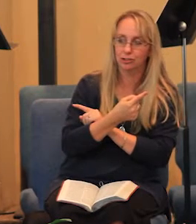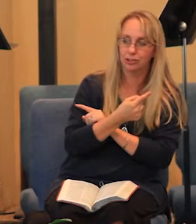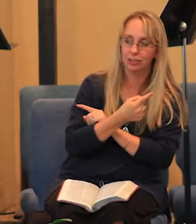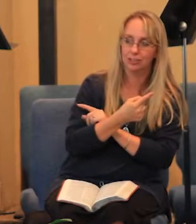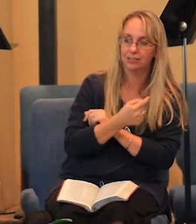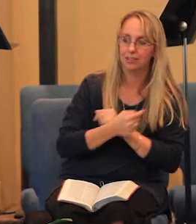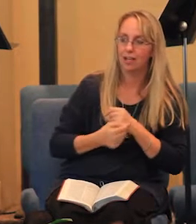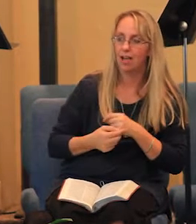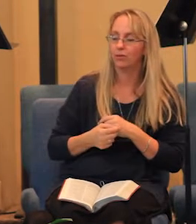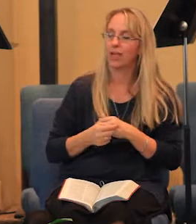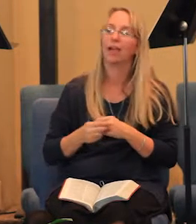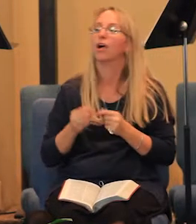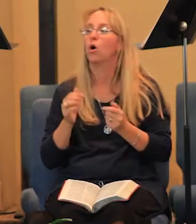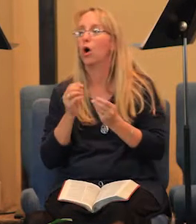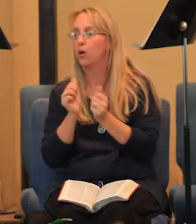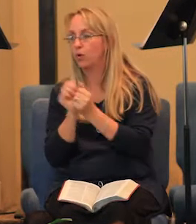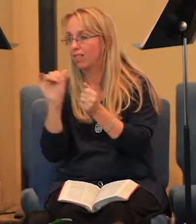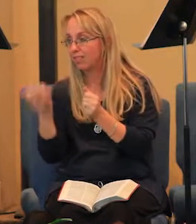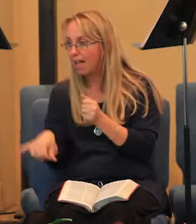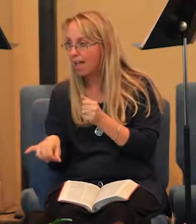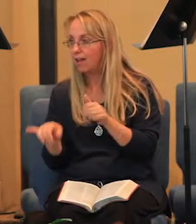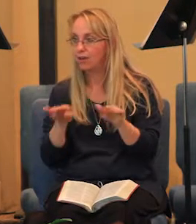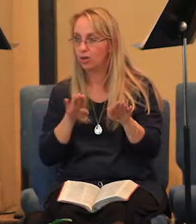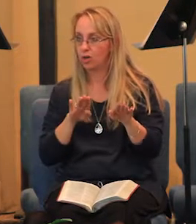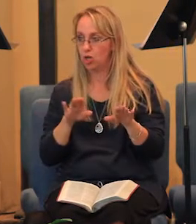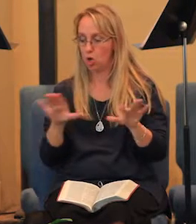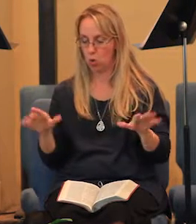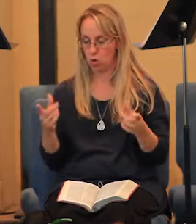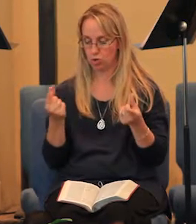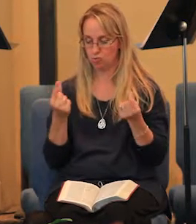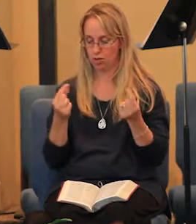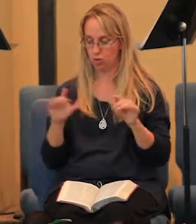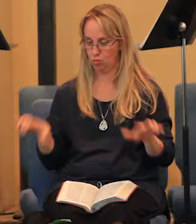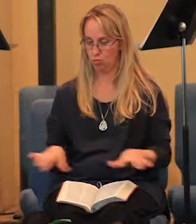heart change comes behavioral change.